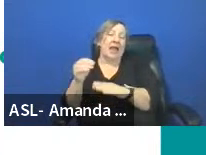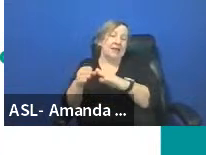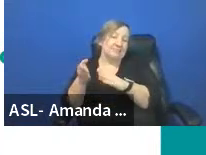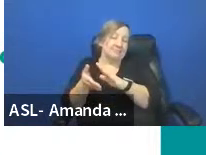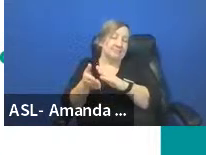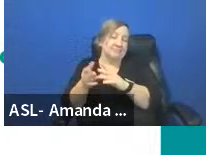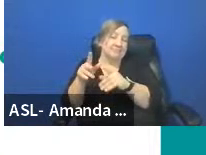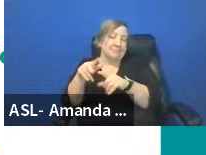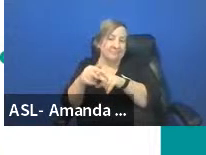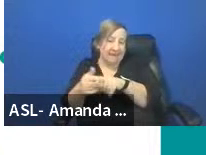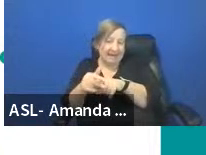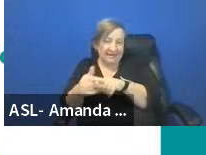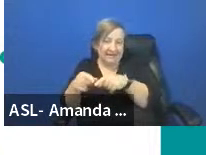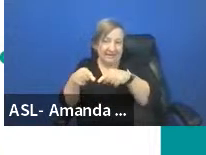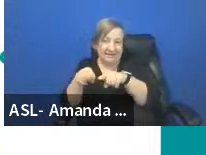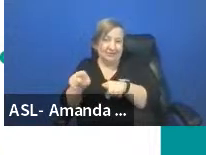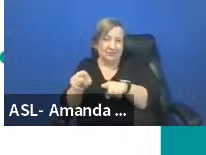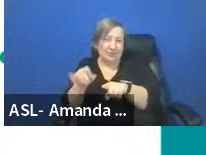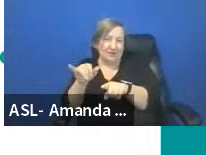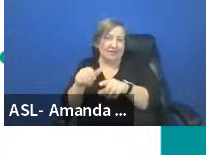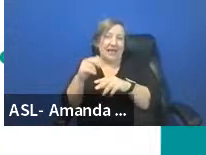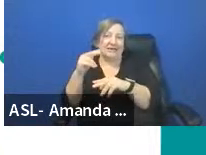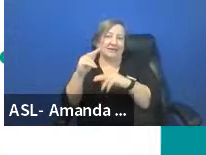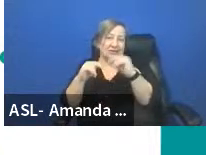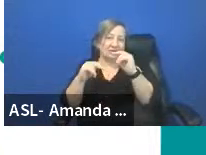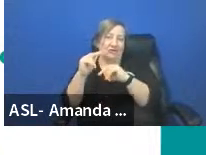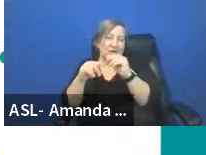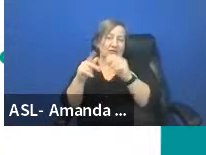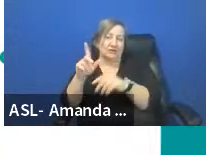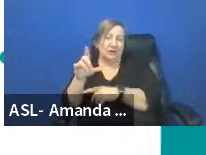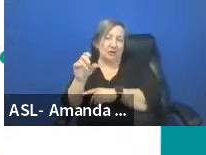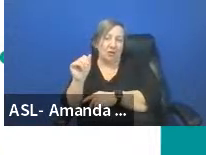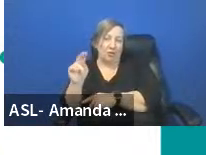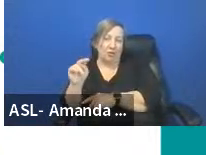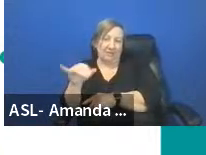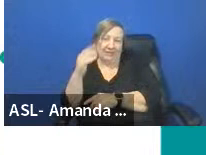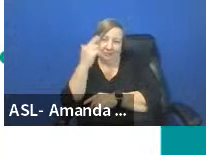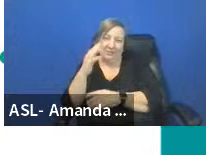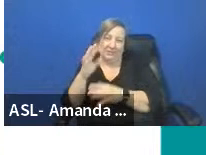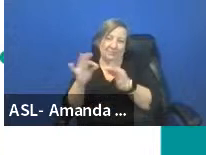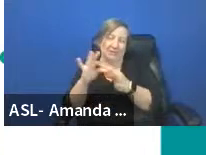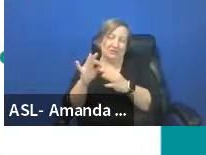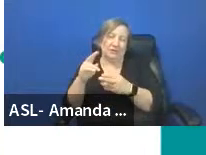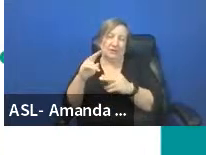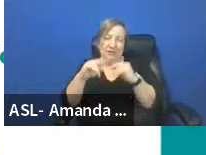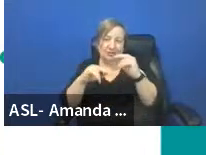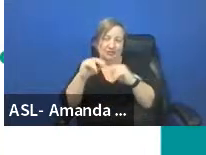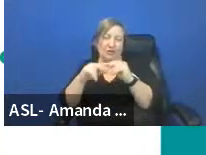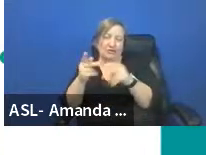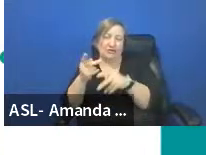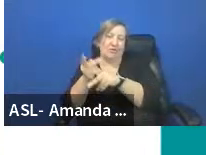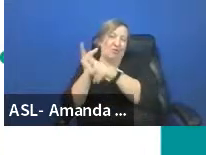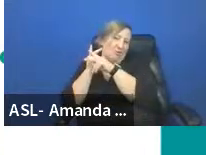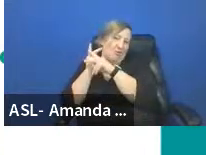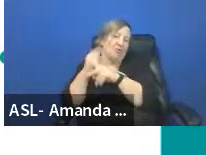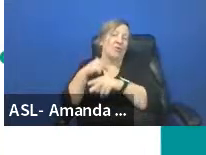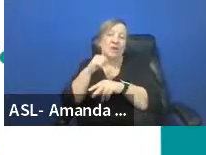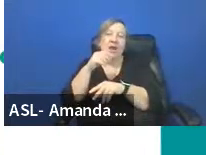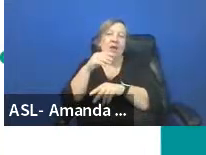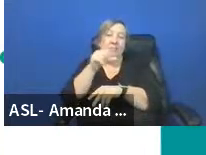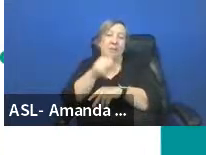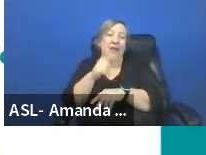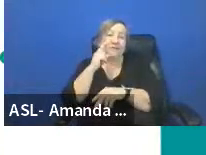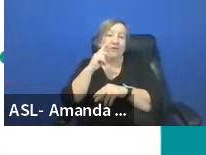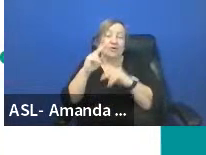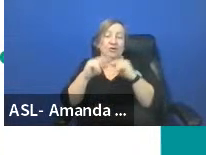construction loan. That is why we mention a construction loan, is that we won't be paying for construction